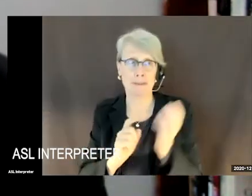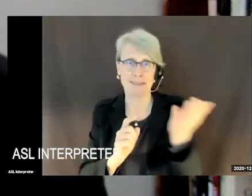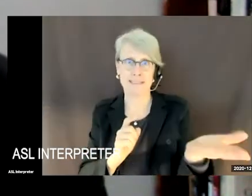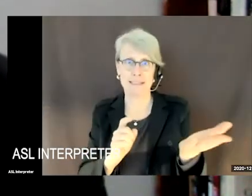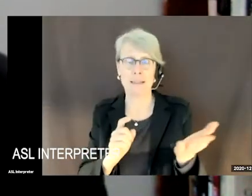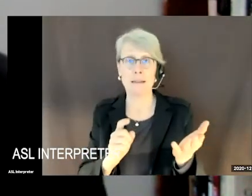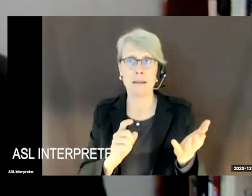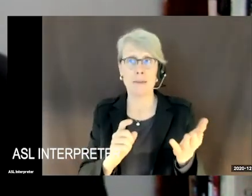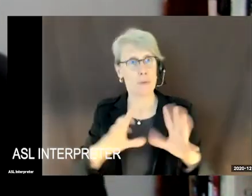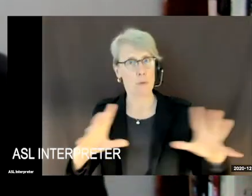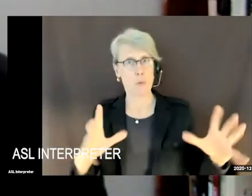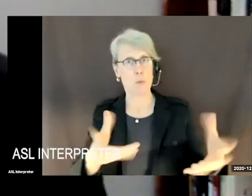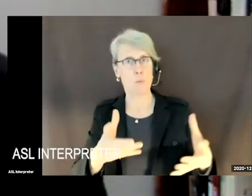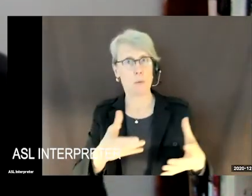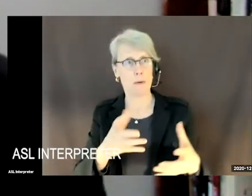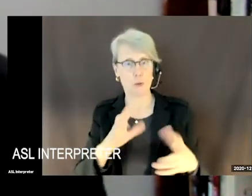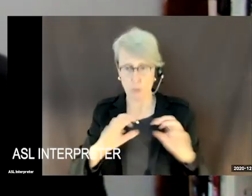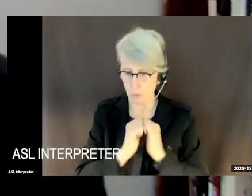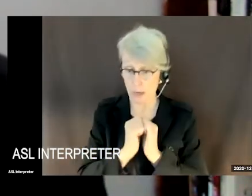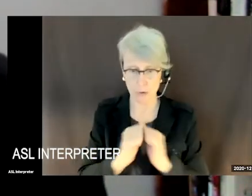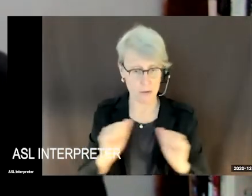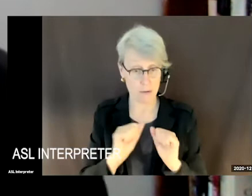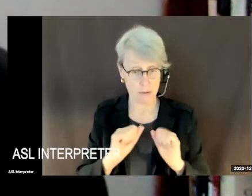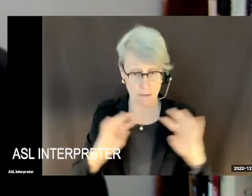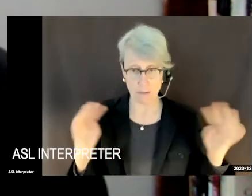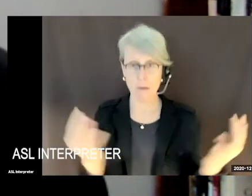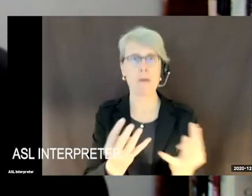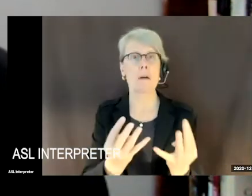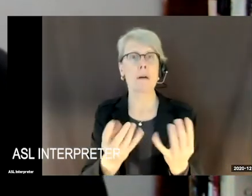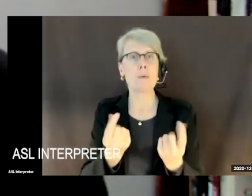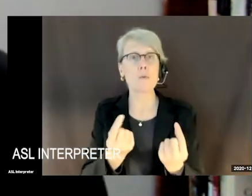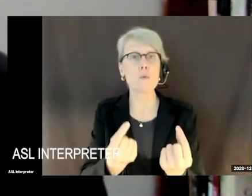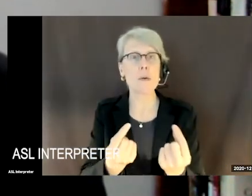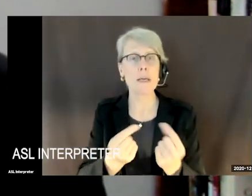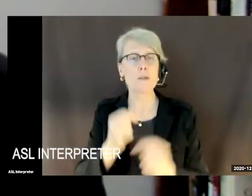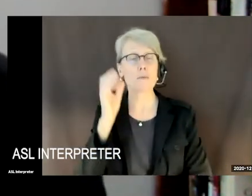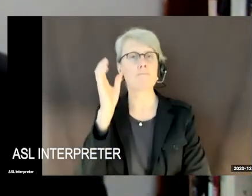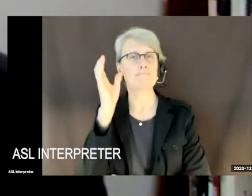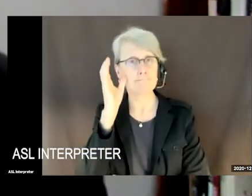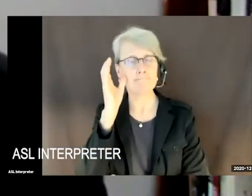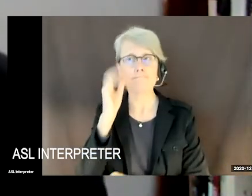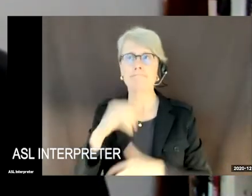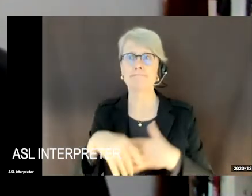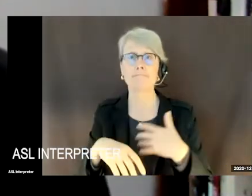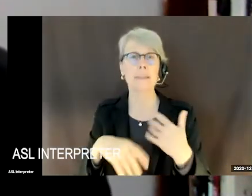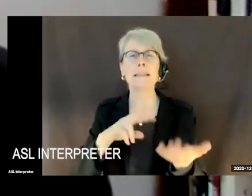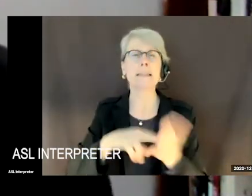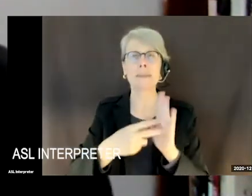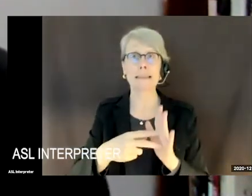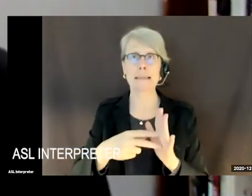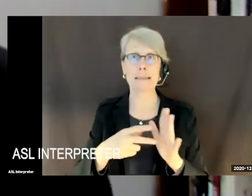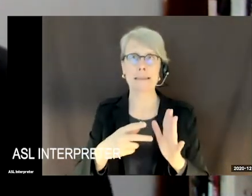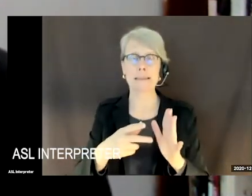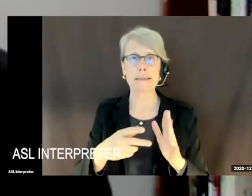most powerful thing the group has ever done, is the walk. It doesn't have to be